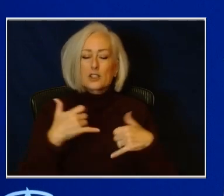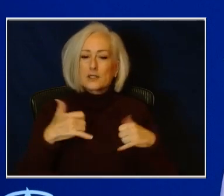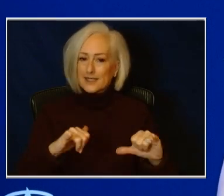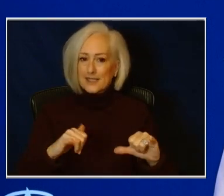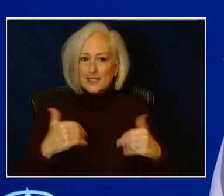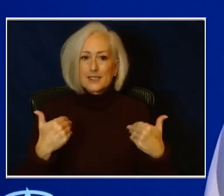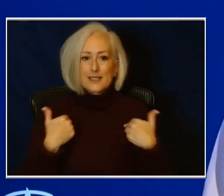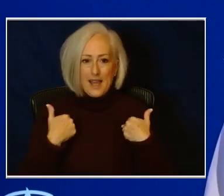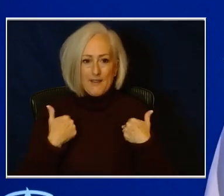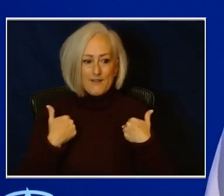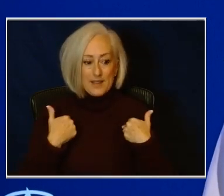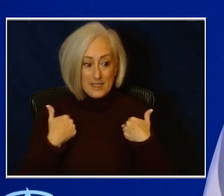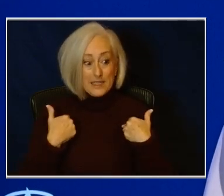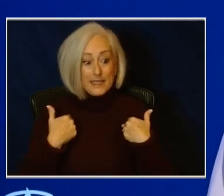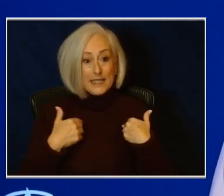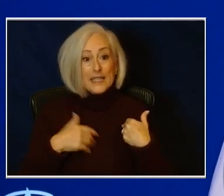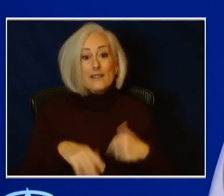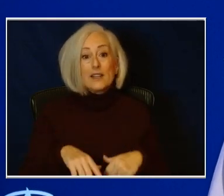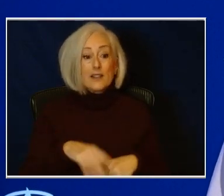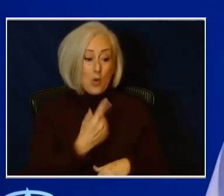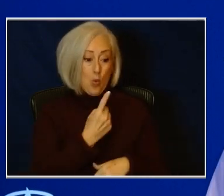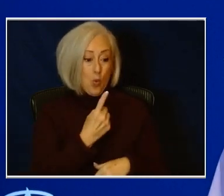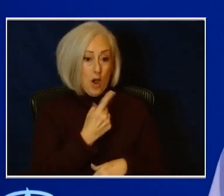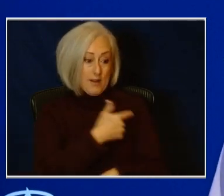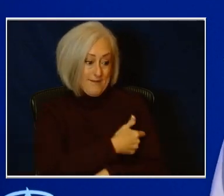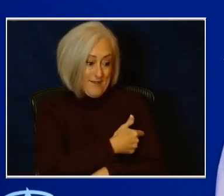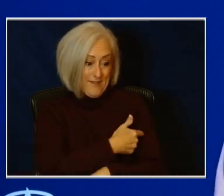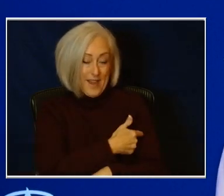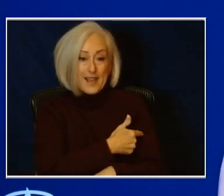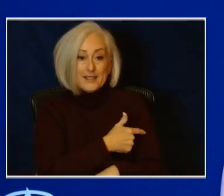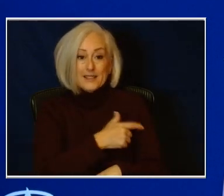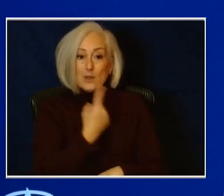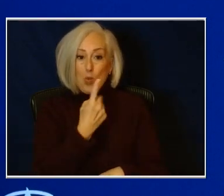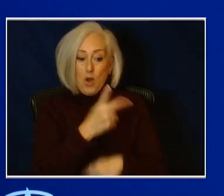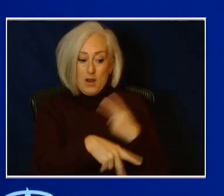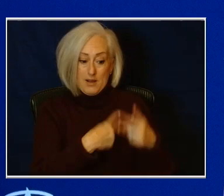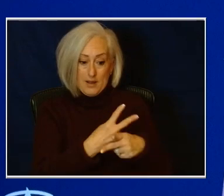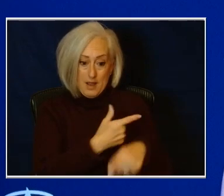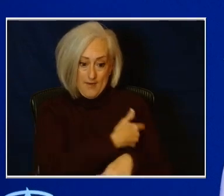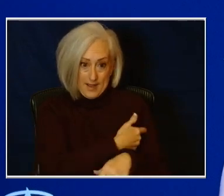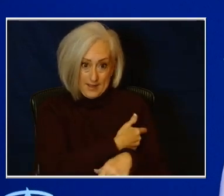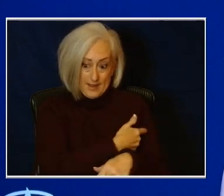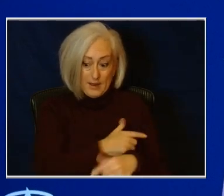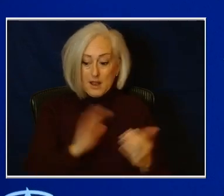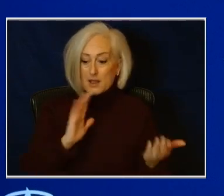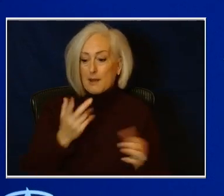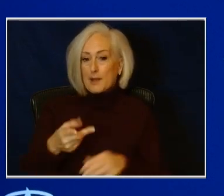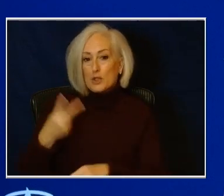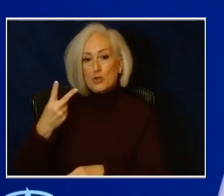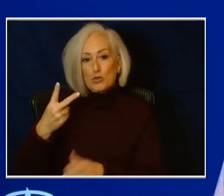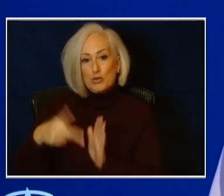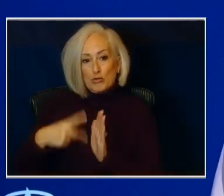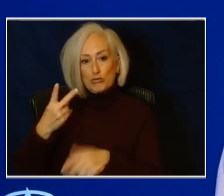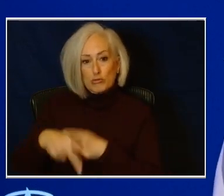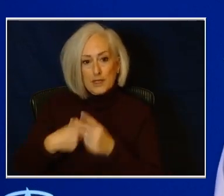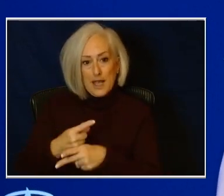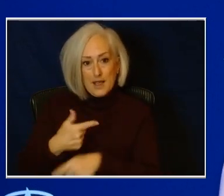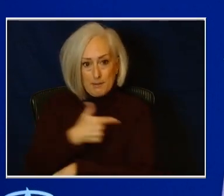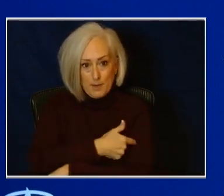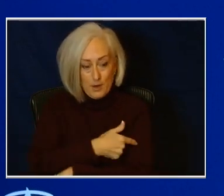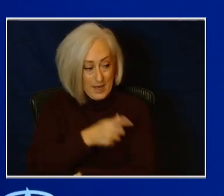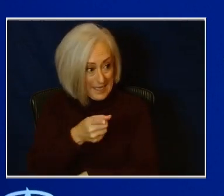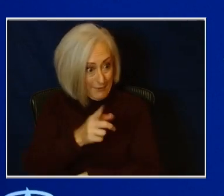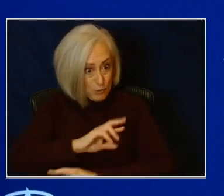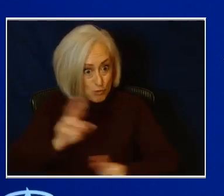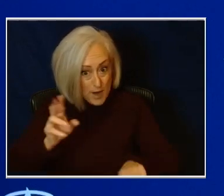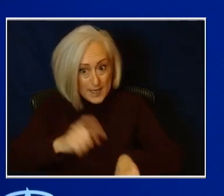monovalent vaccines. But right now, if you are not up to date with your booster and you are due for it, please go get that, and